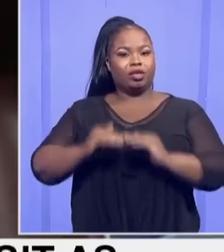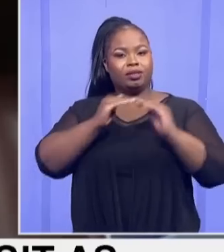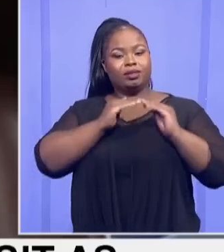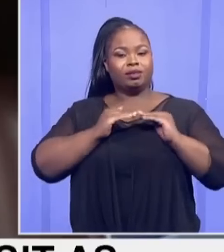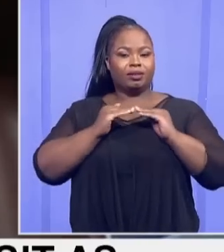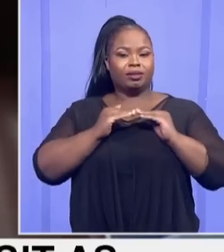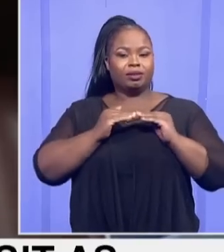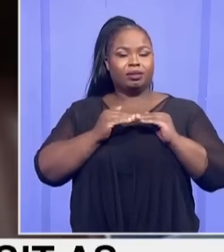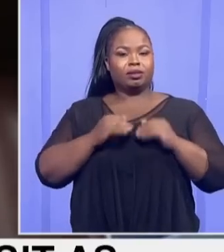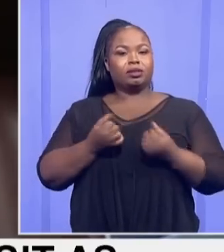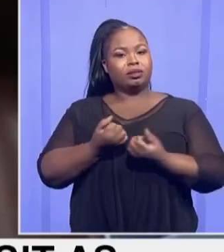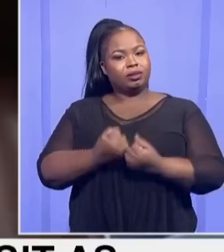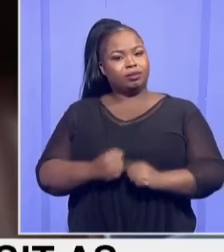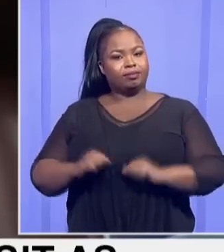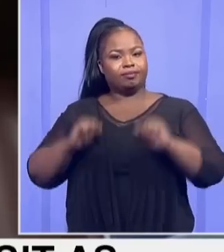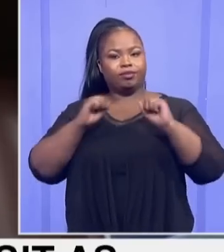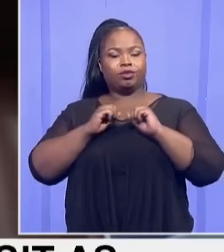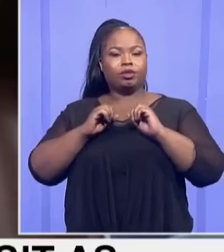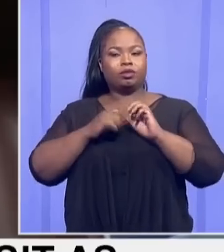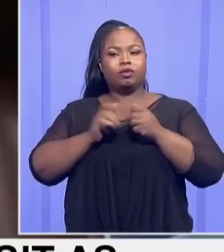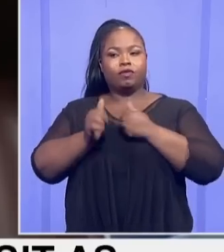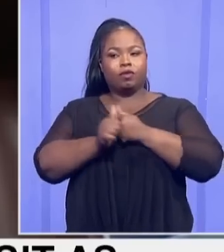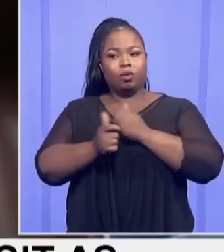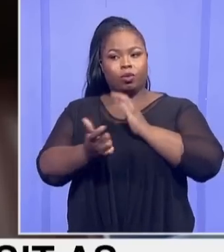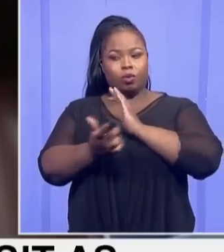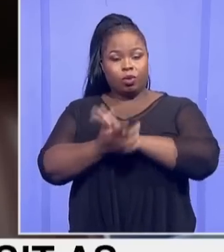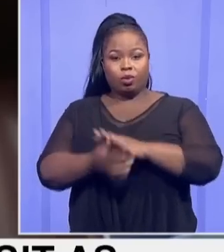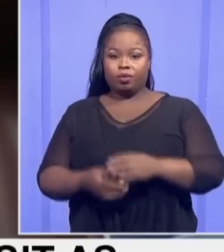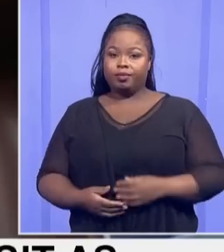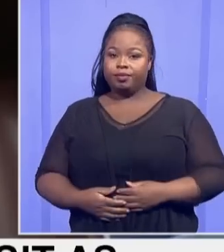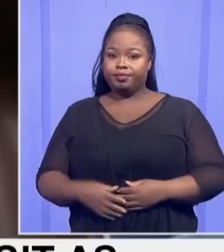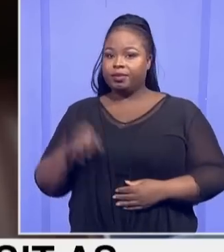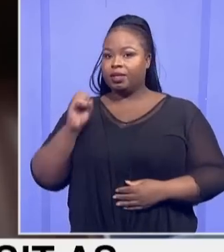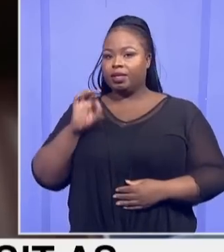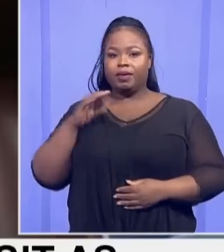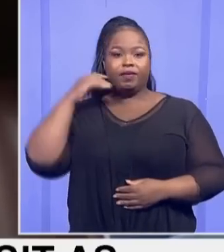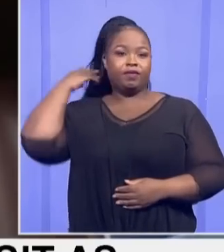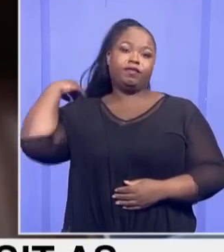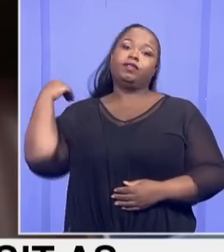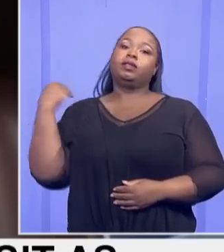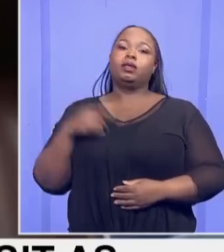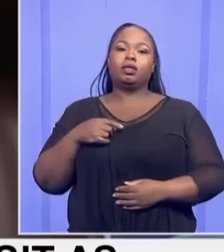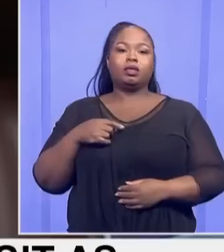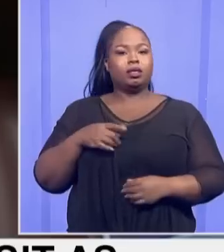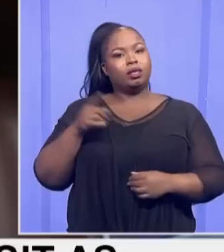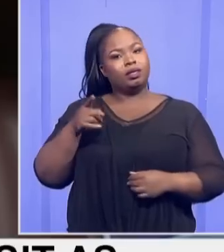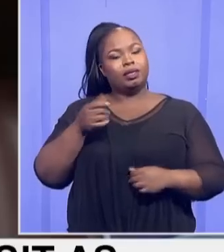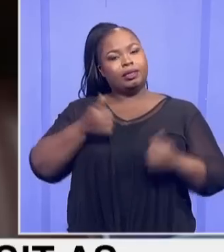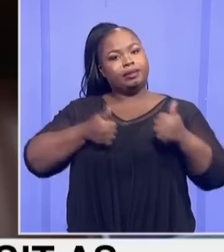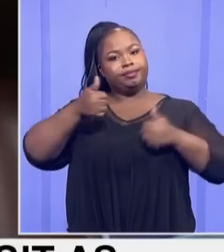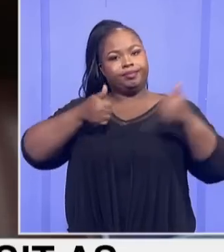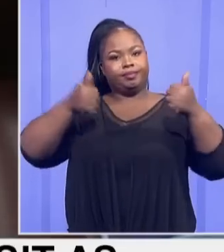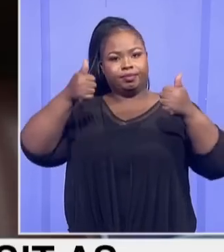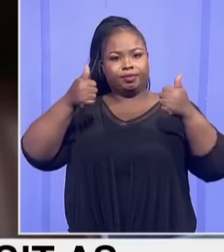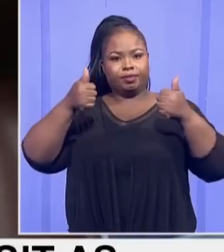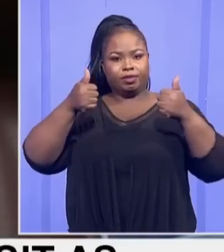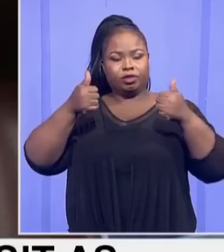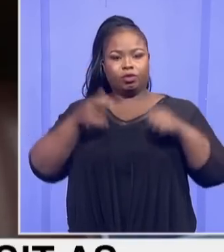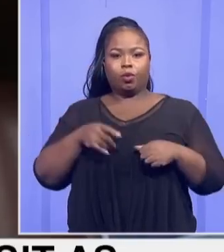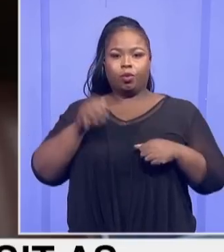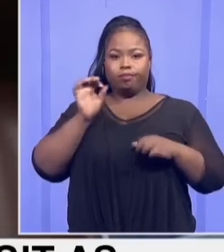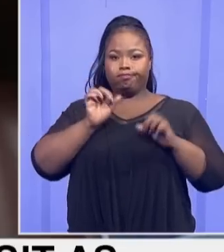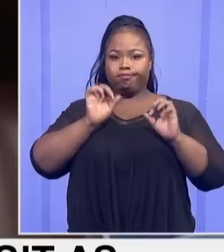system based on the rule of law. If the state, an organ of state or state